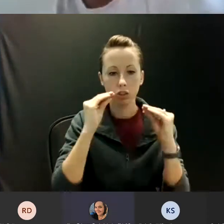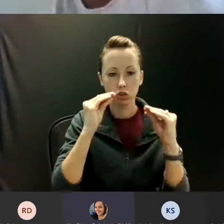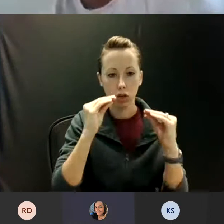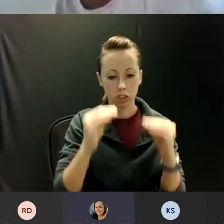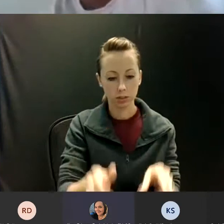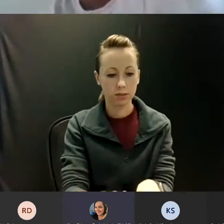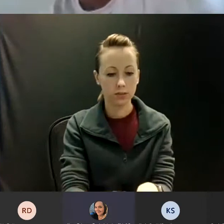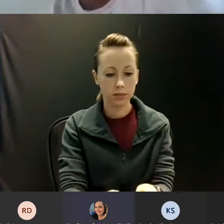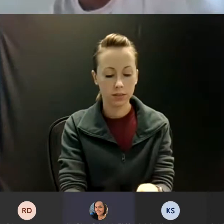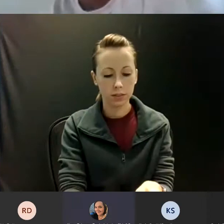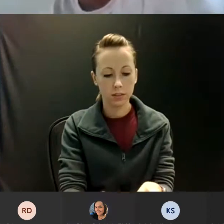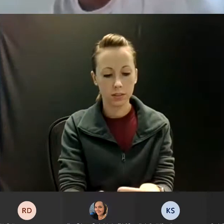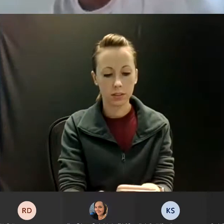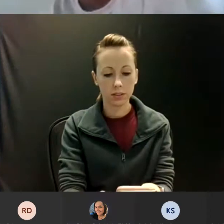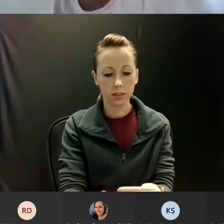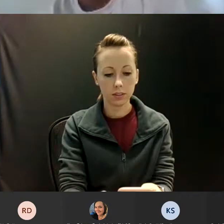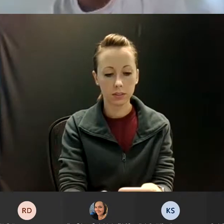Looks like